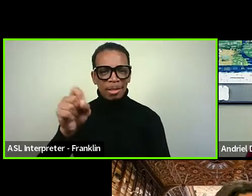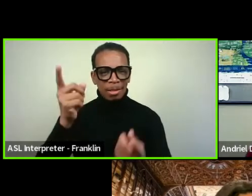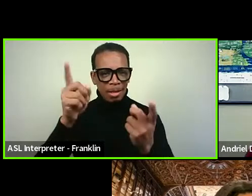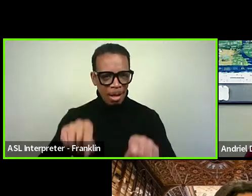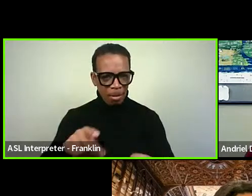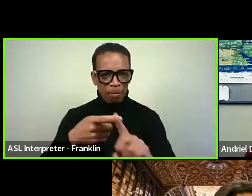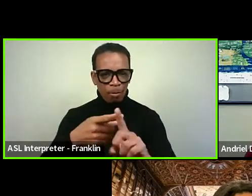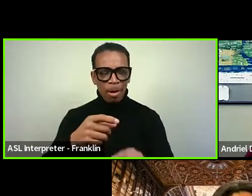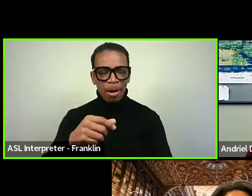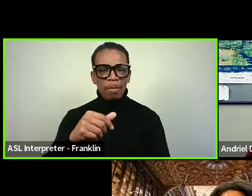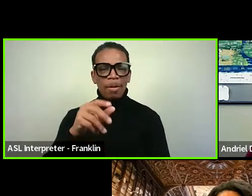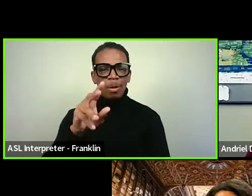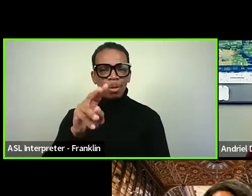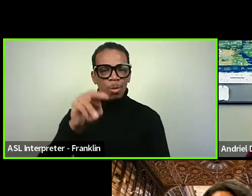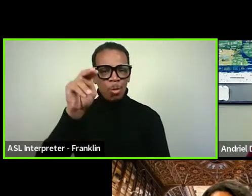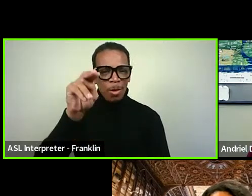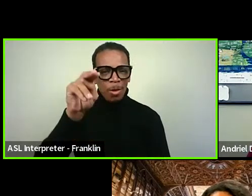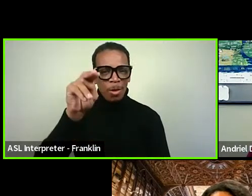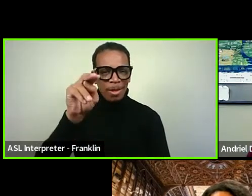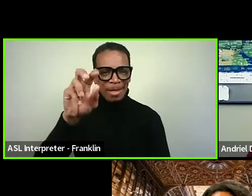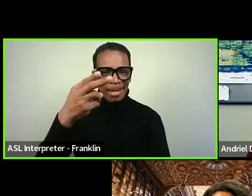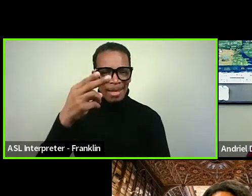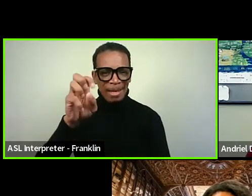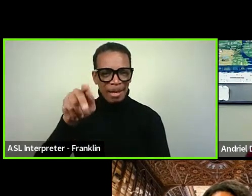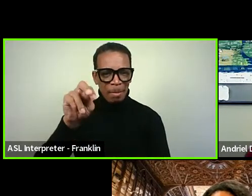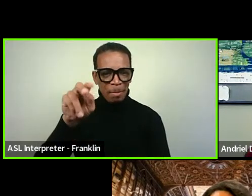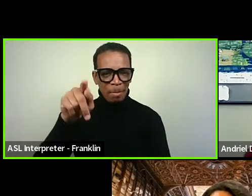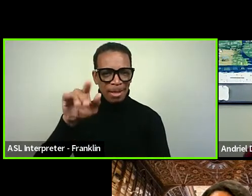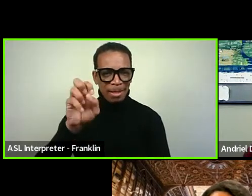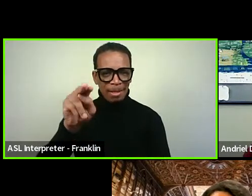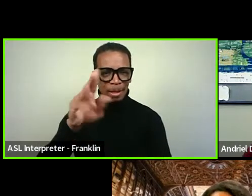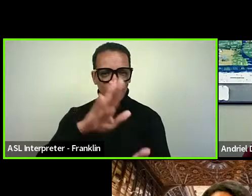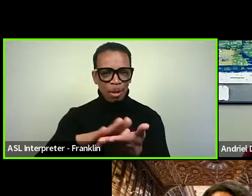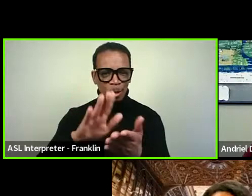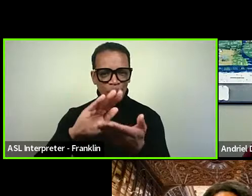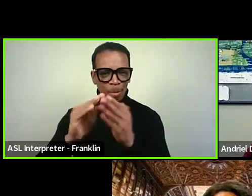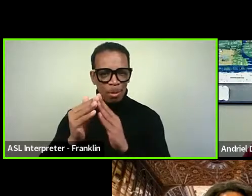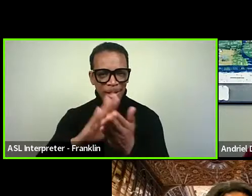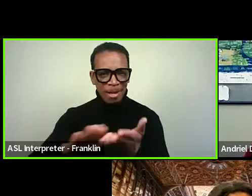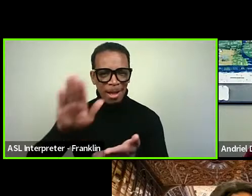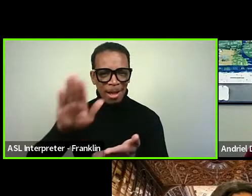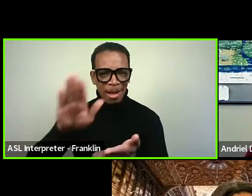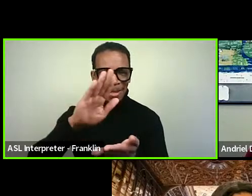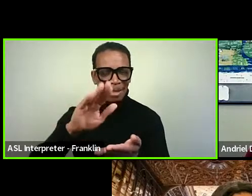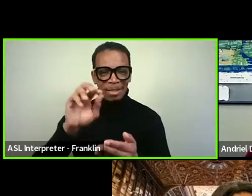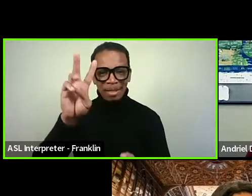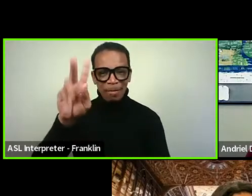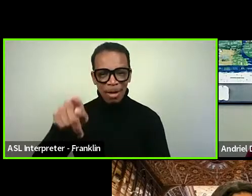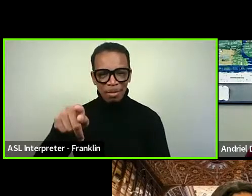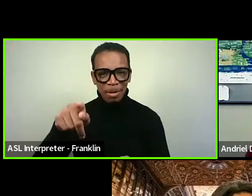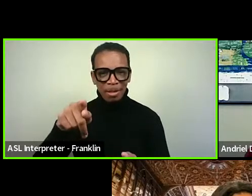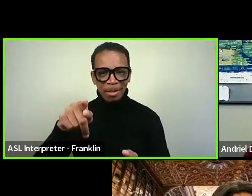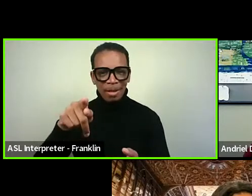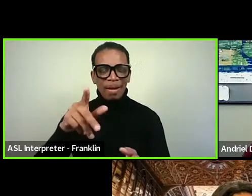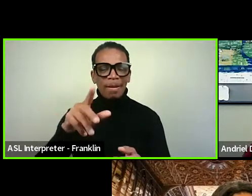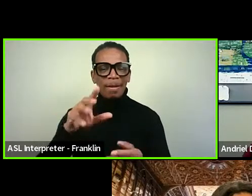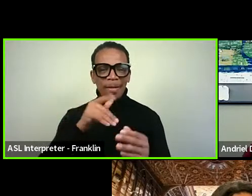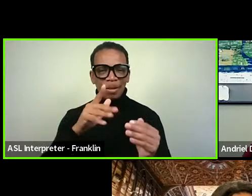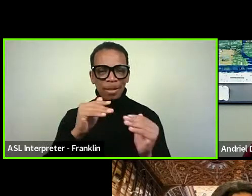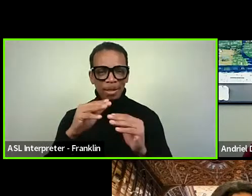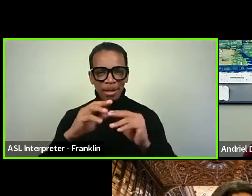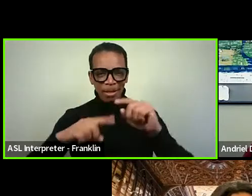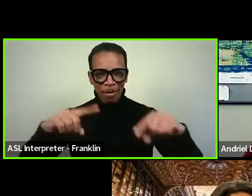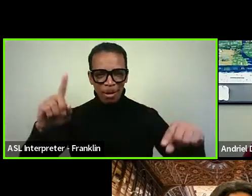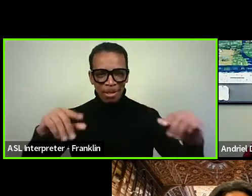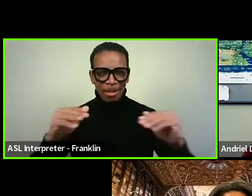North Hennepin Community College, and she's serving as the Vice President of Diversity, Equity, and Inclusion, and also serves as